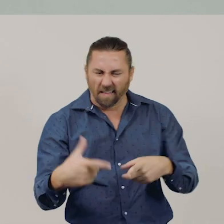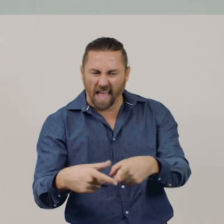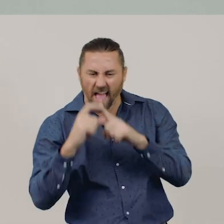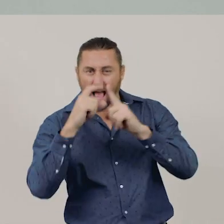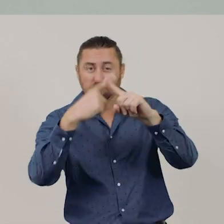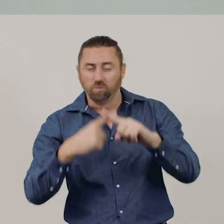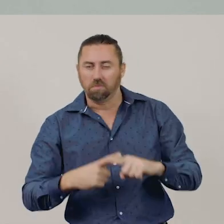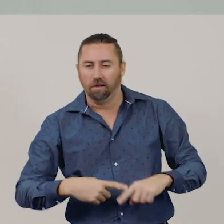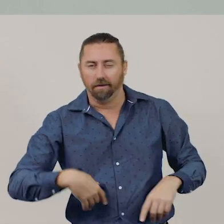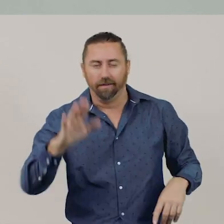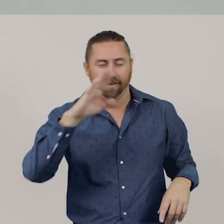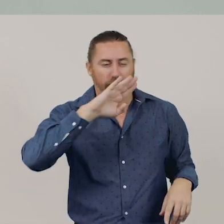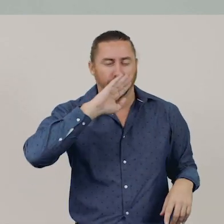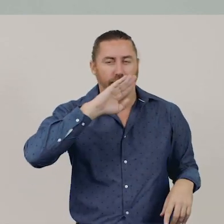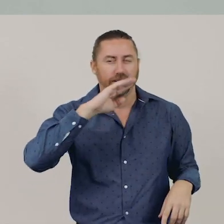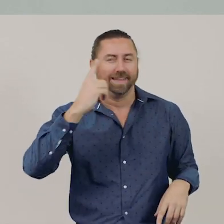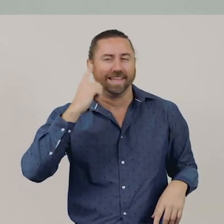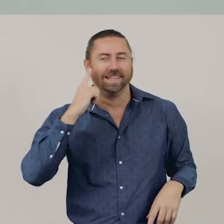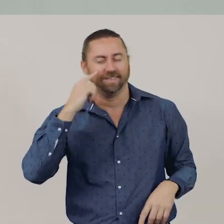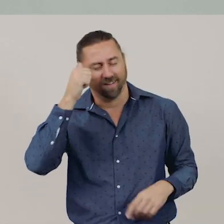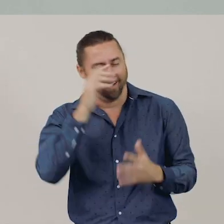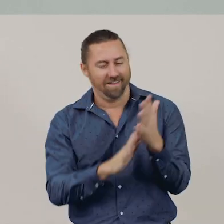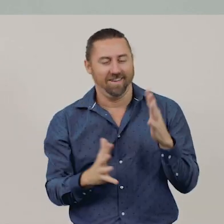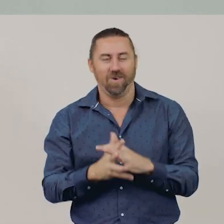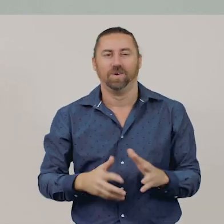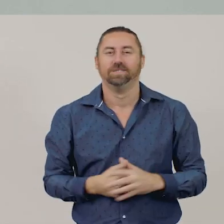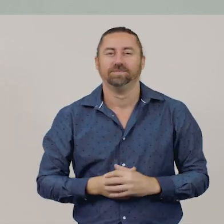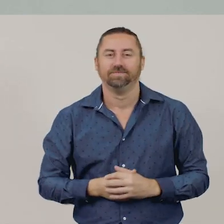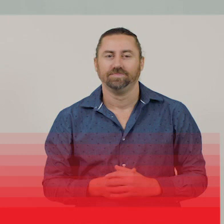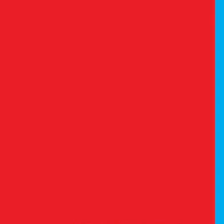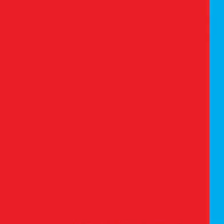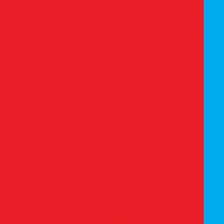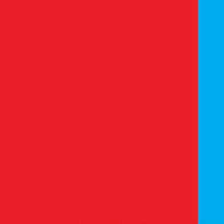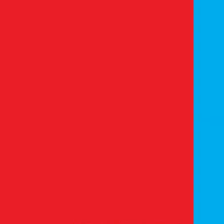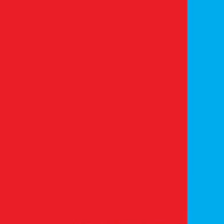most tricky multiplication challenge using your favourite strategy.